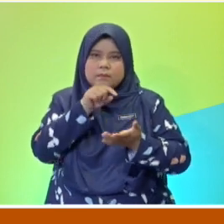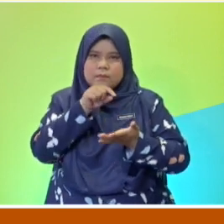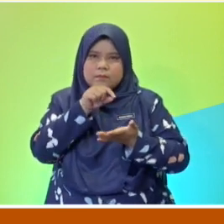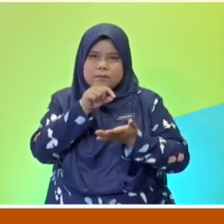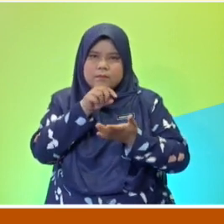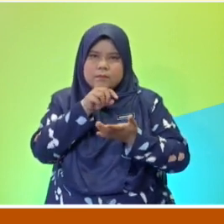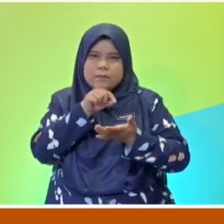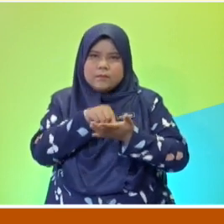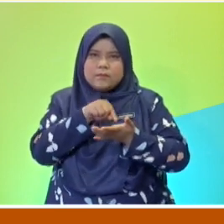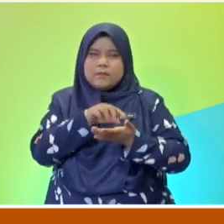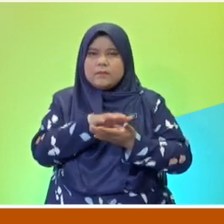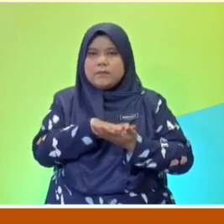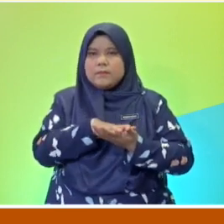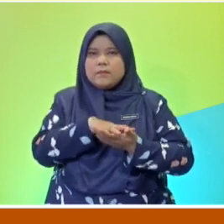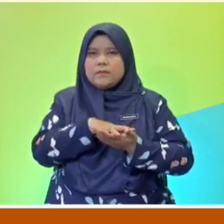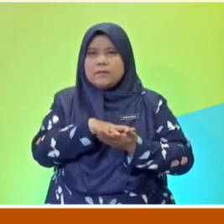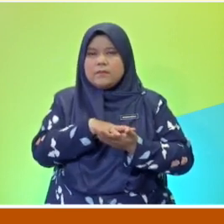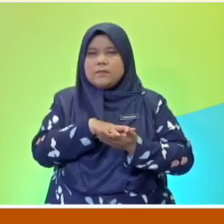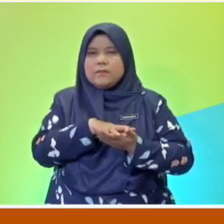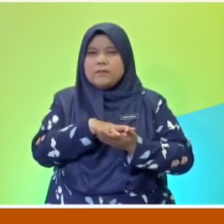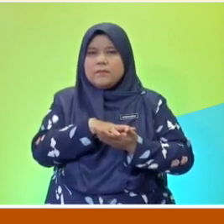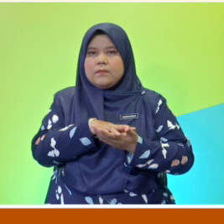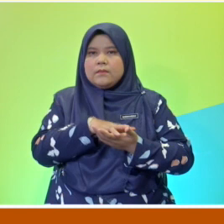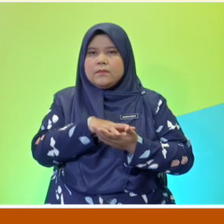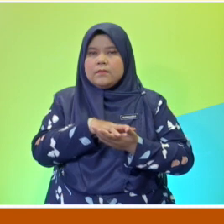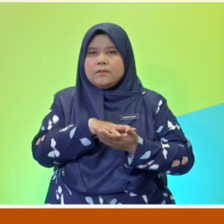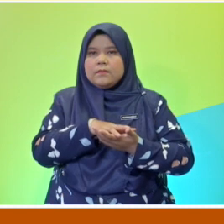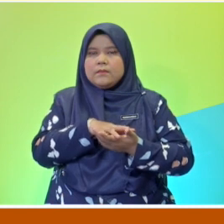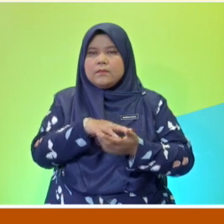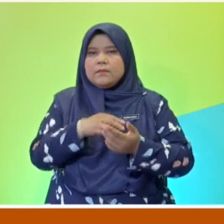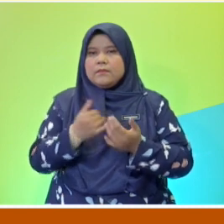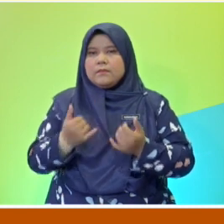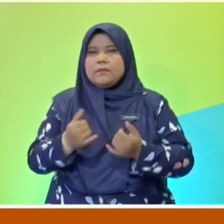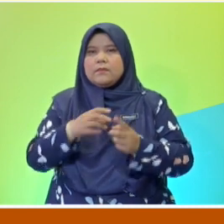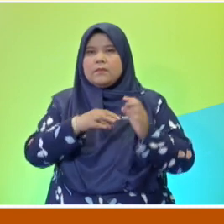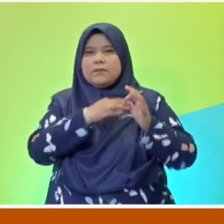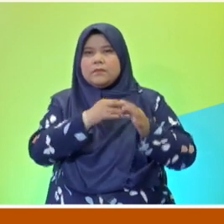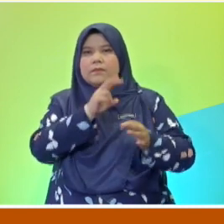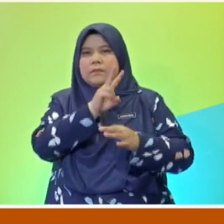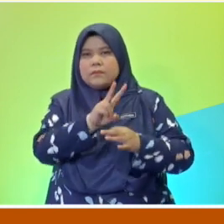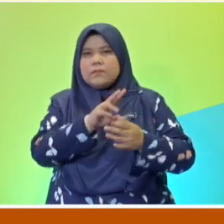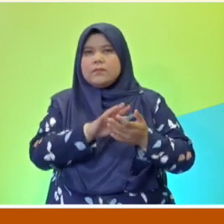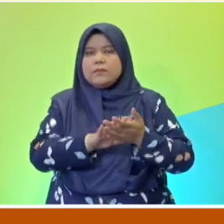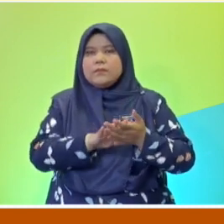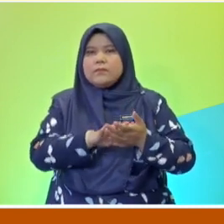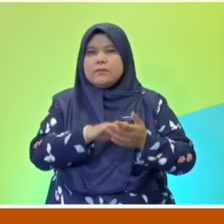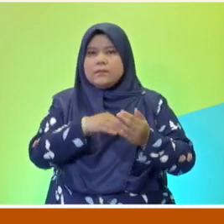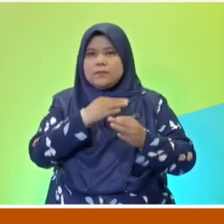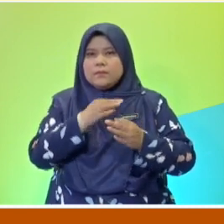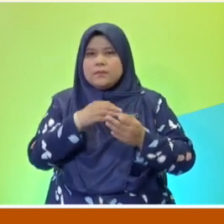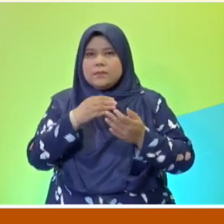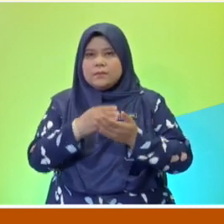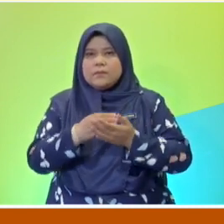for 70 to 90 words. Yep. Okay, for Form 2, they are going to find 4 points. Yep. And they are going to